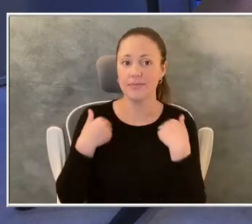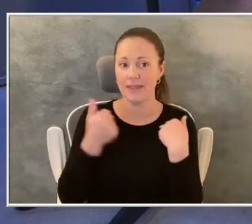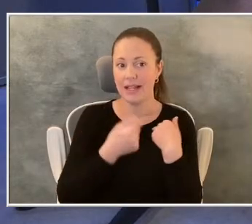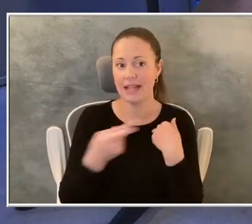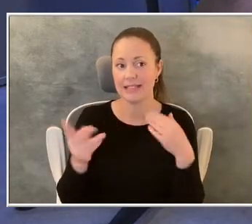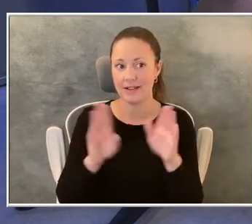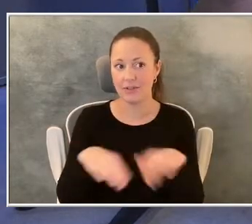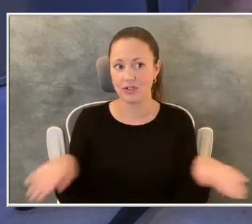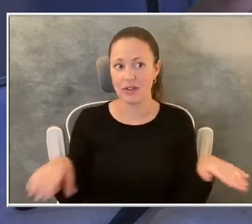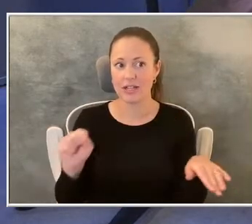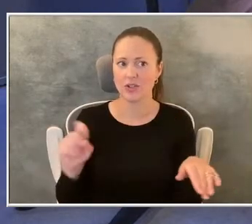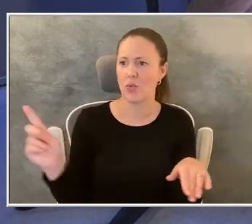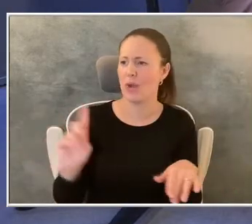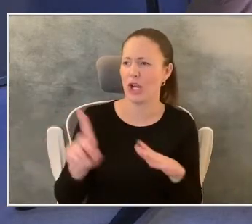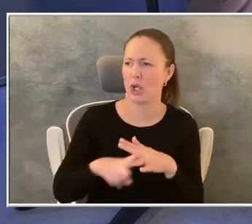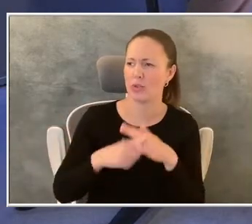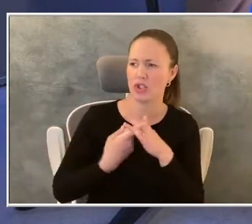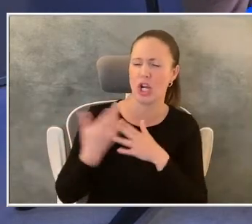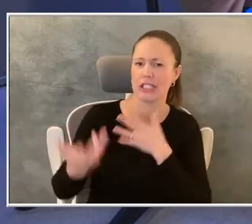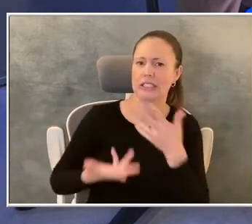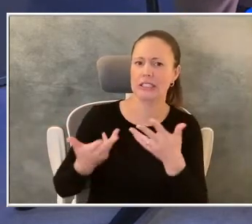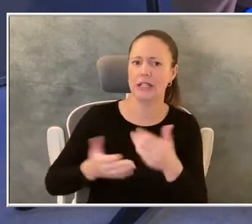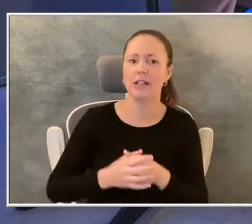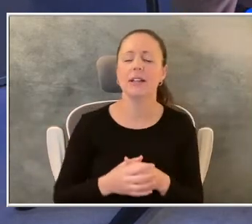do you start? Yes. So